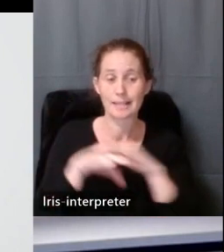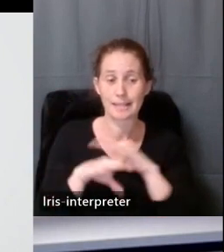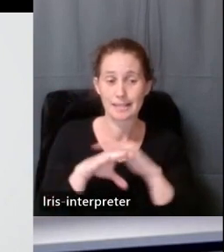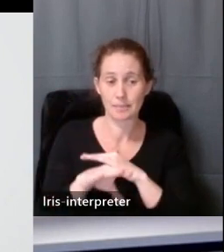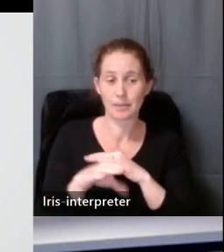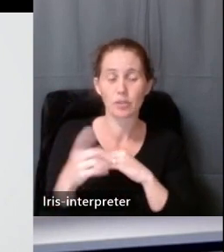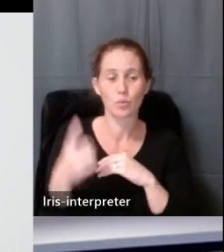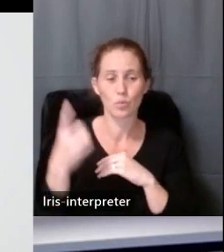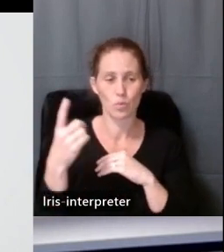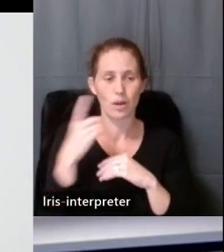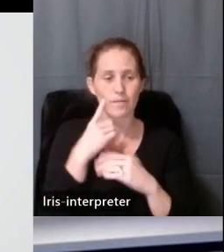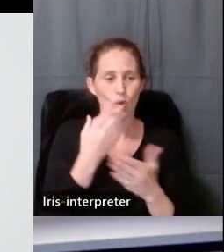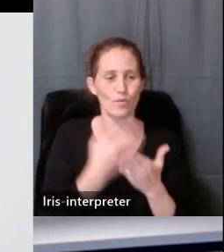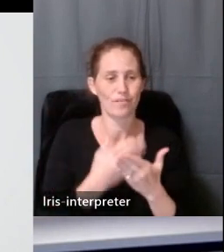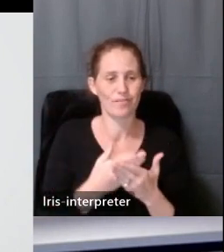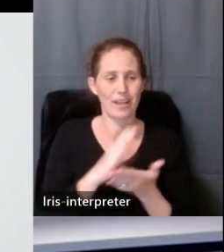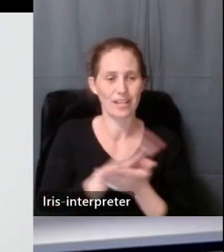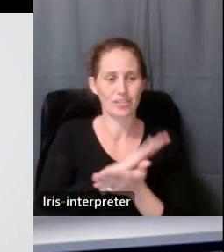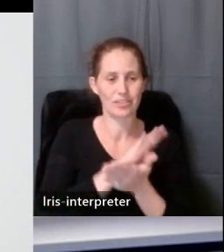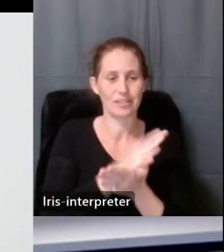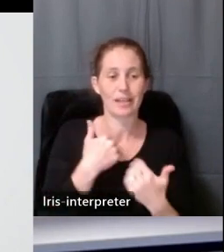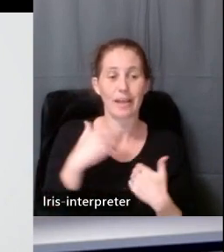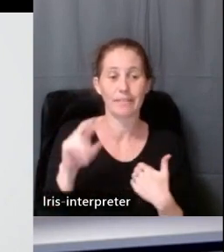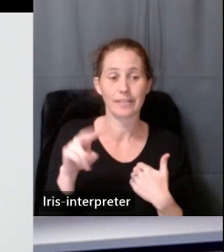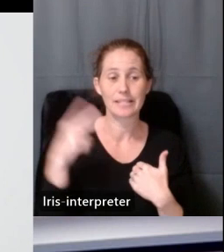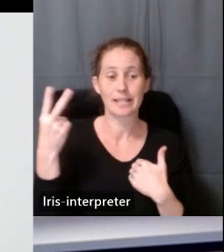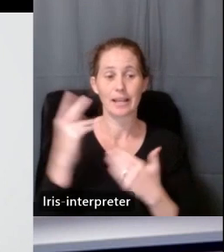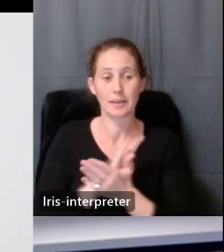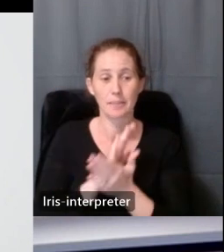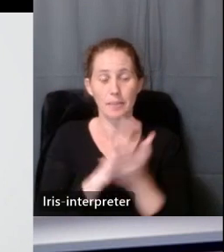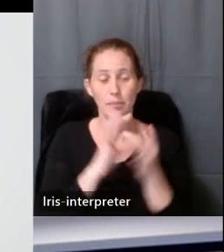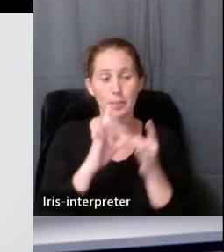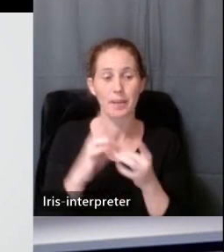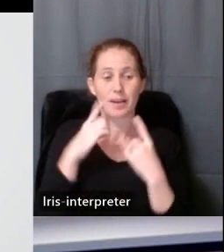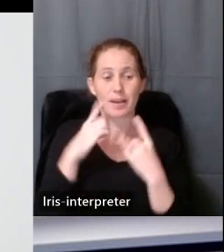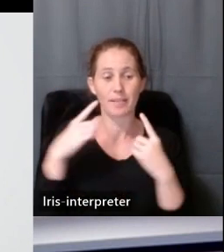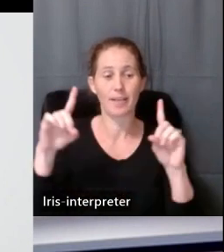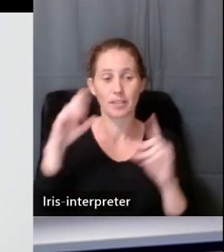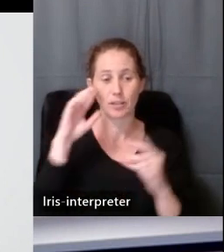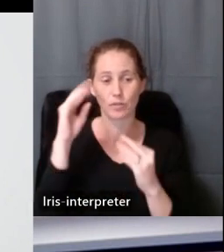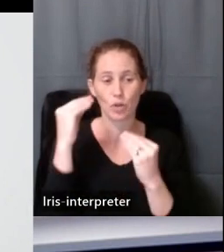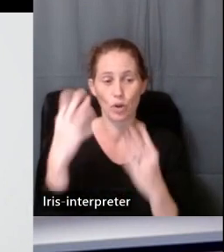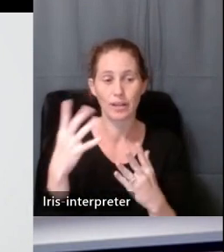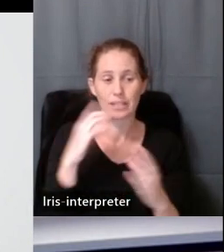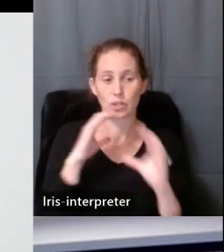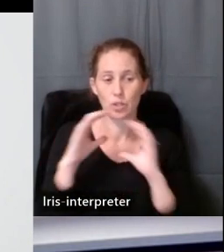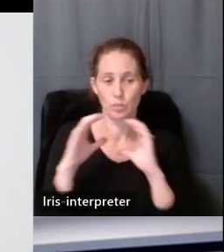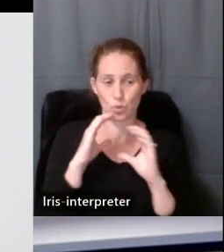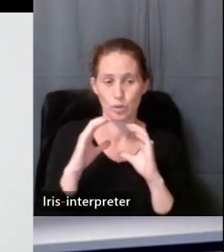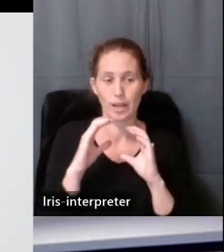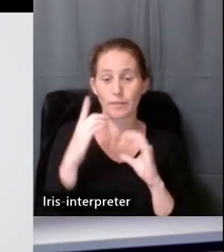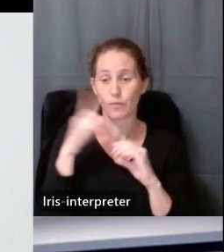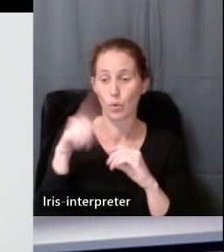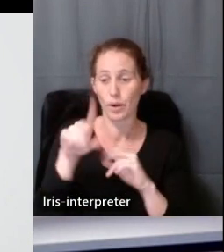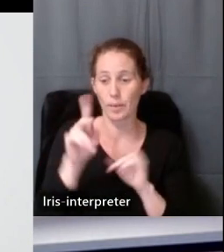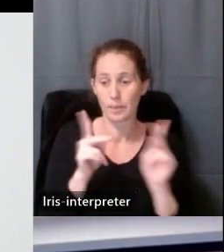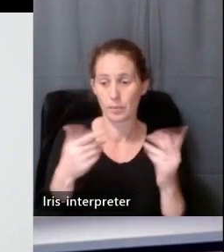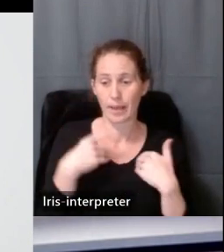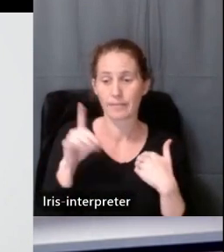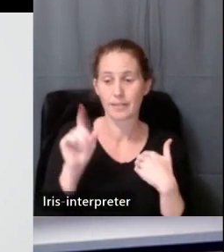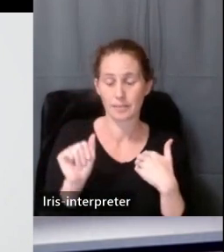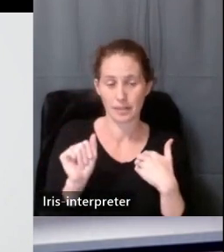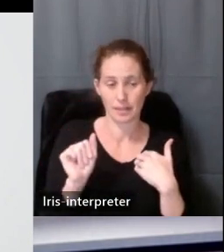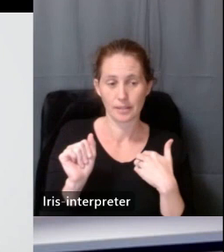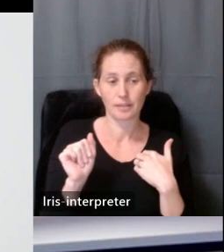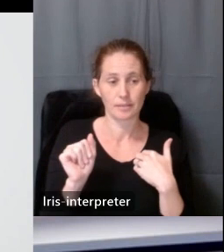is one of those fact sheets. We also have another fact sheet on effective notification and communication for people with